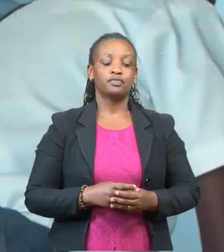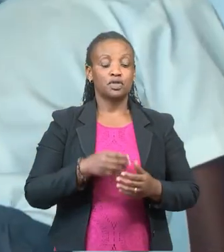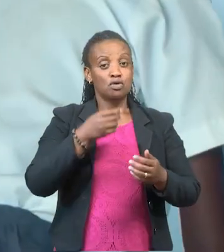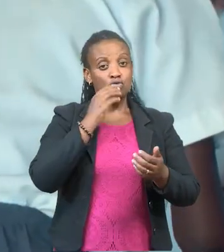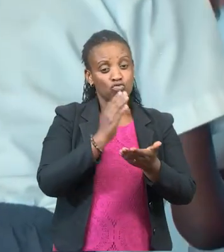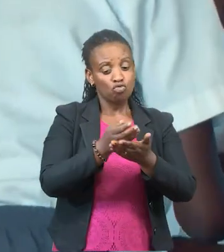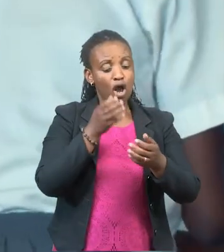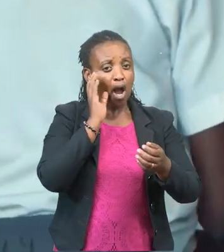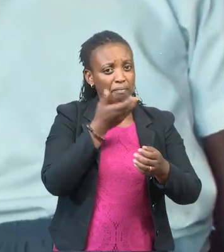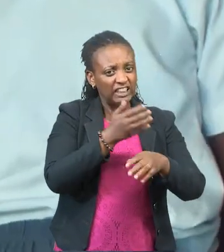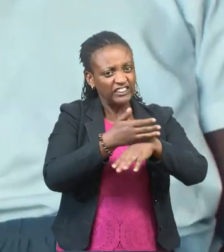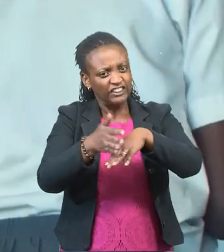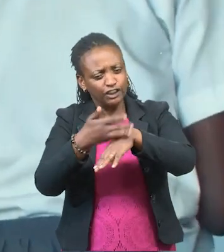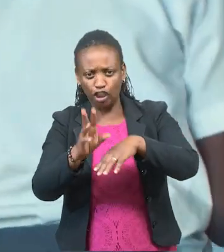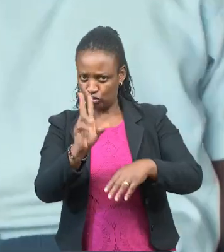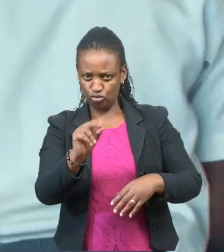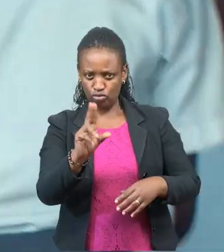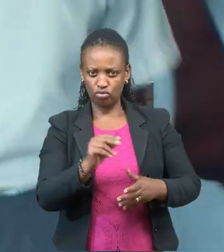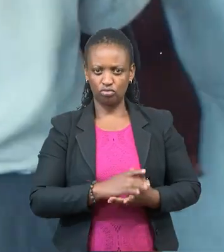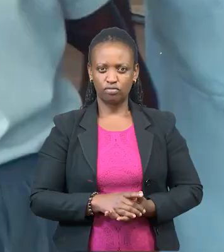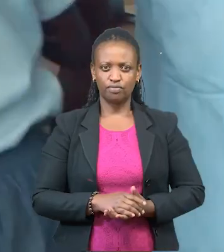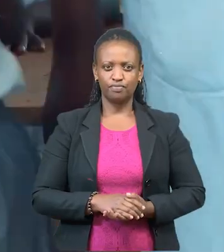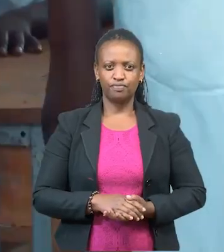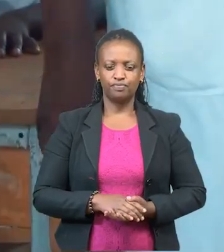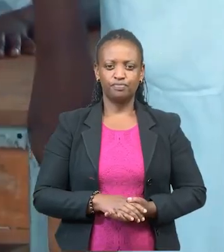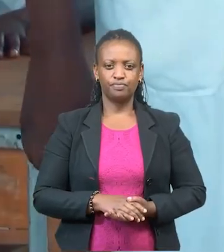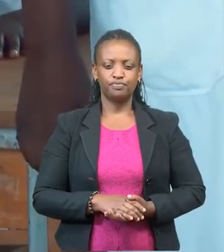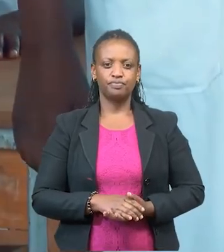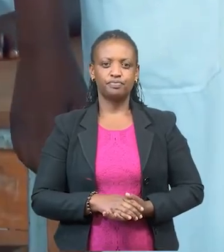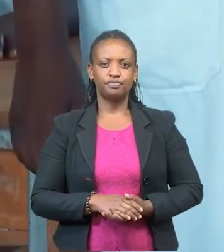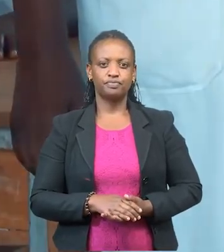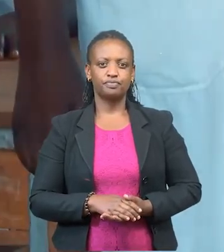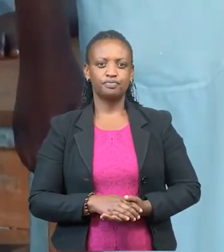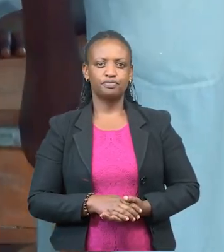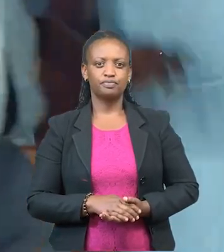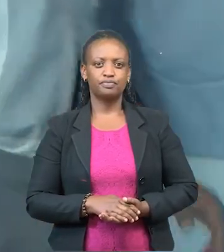And make sure you don't waste water. Make sure you don't waste water.